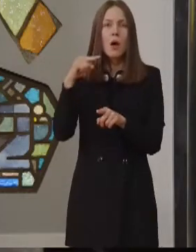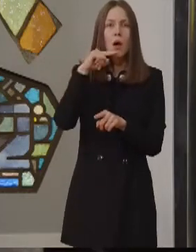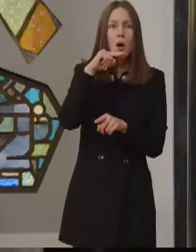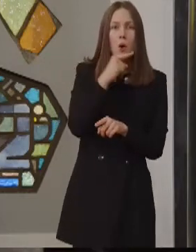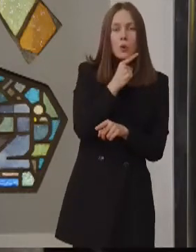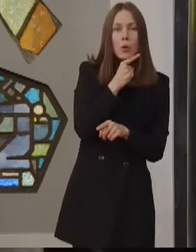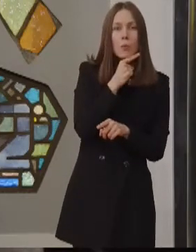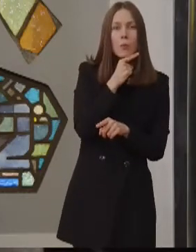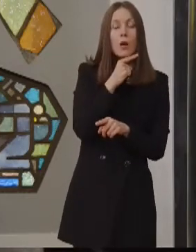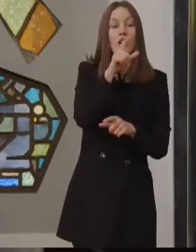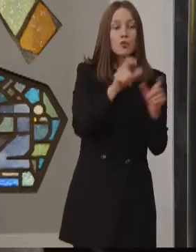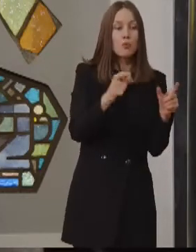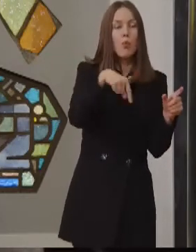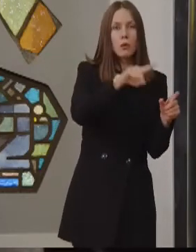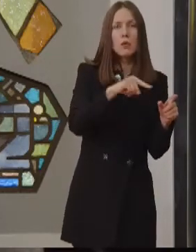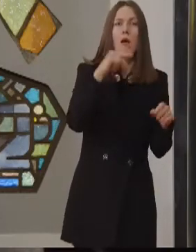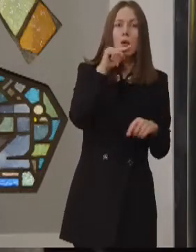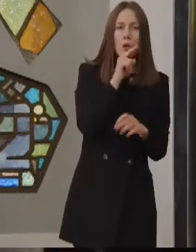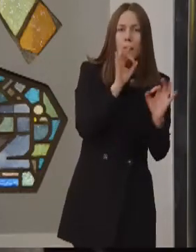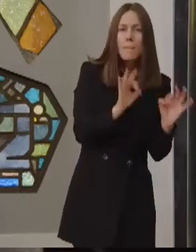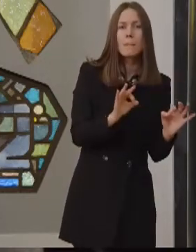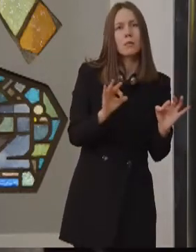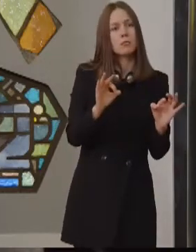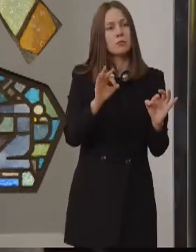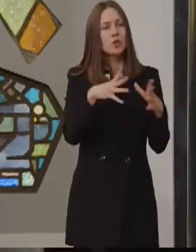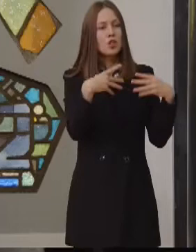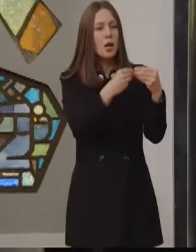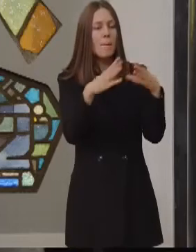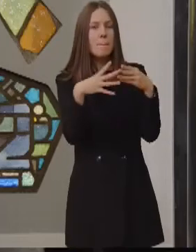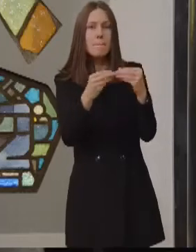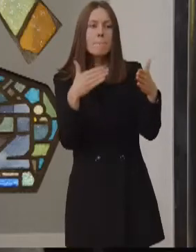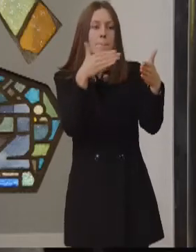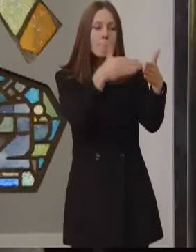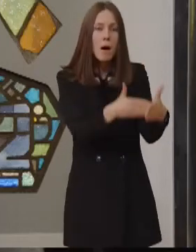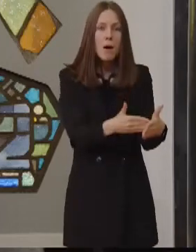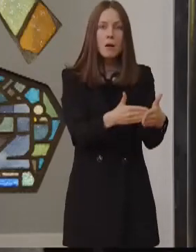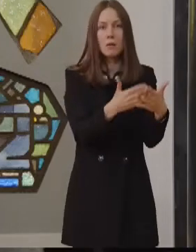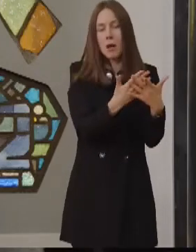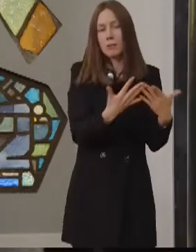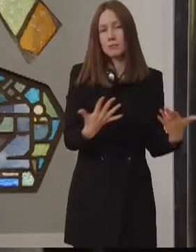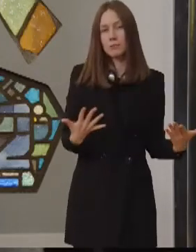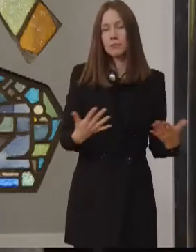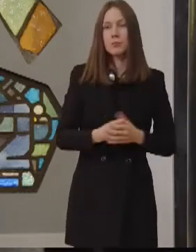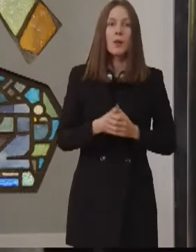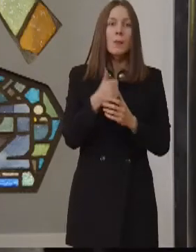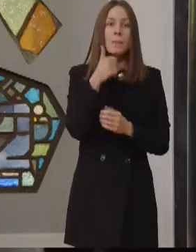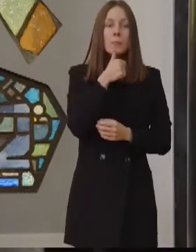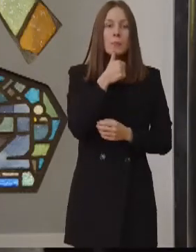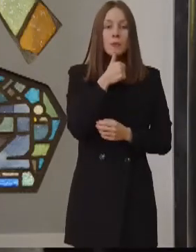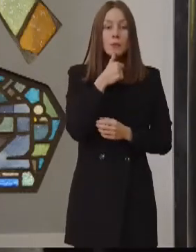I believe that they are interested in economic empowerment of